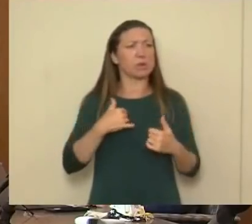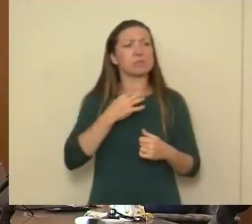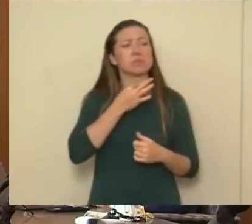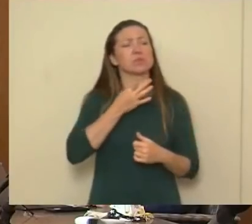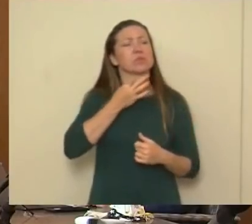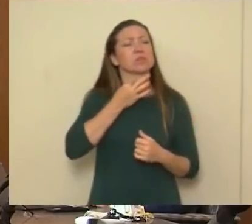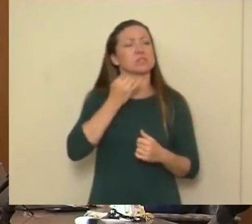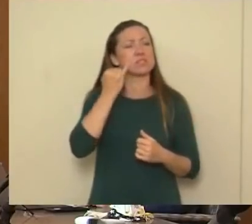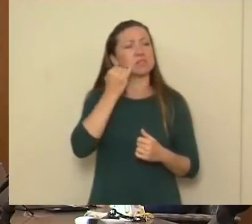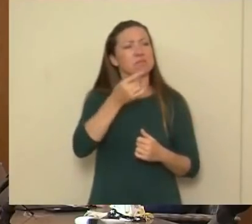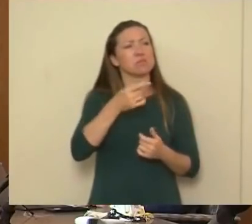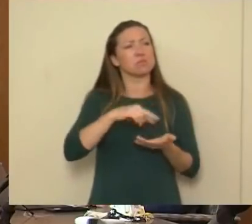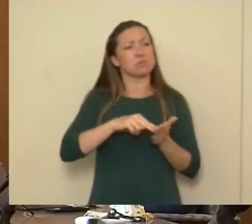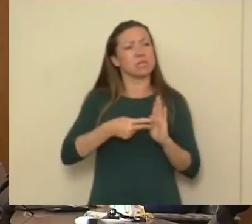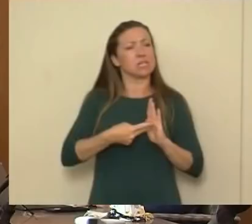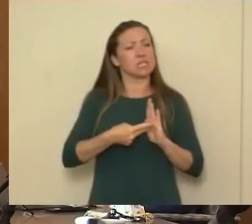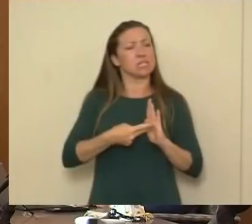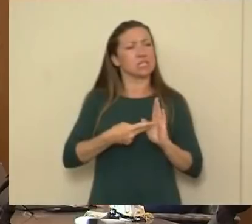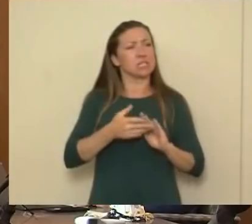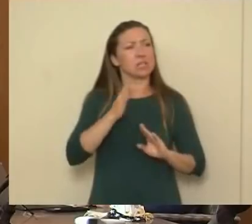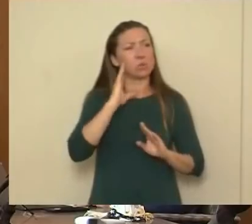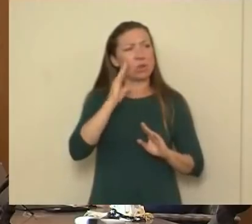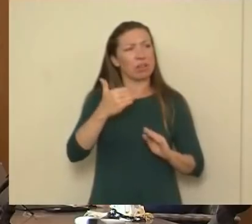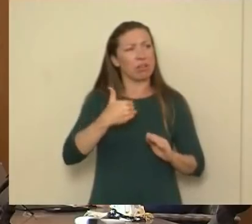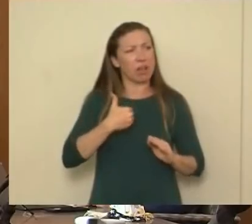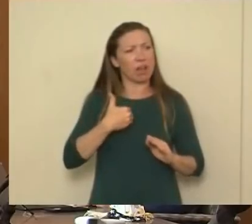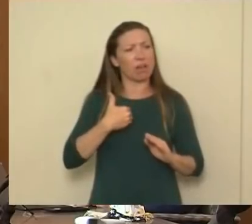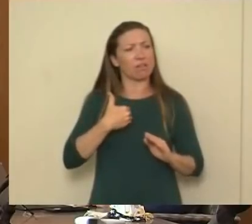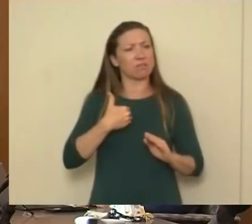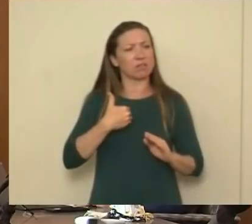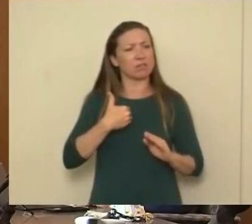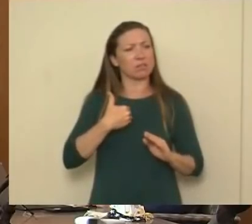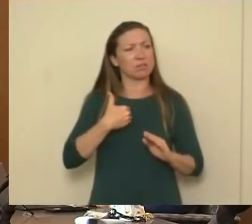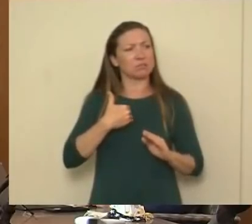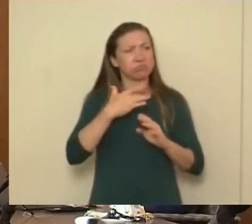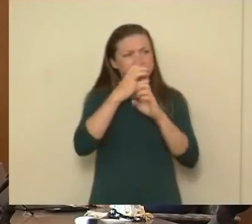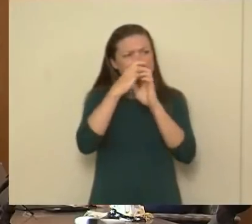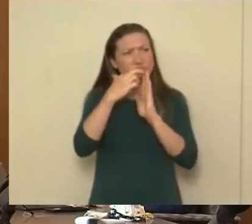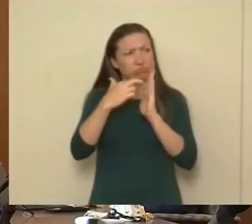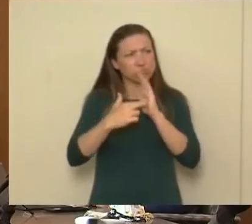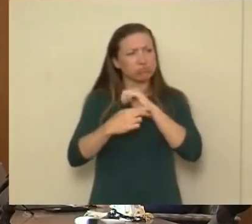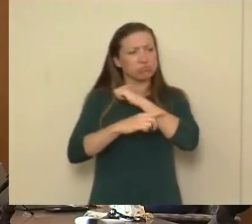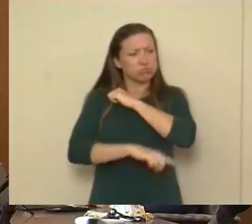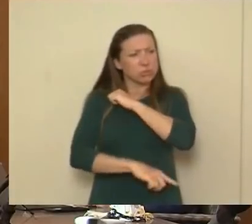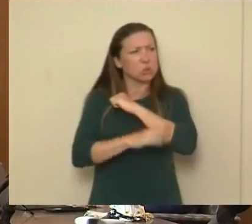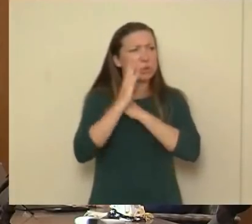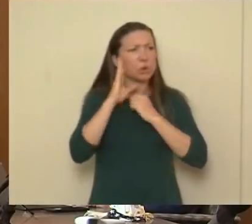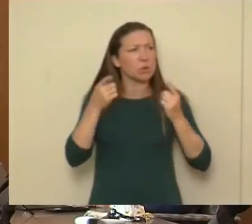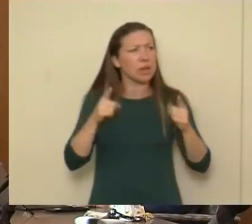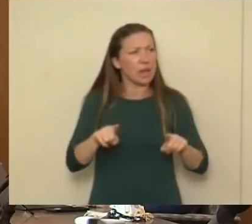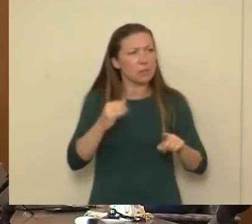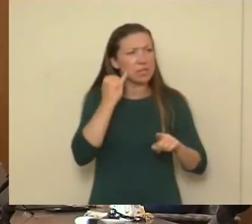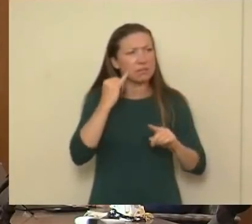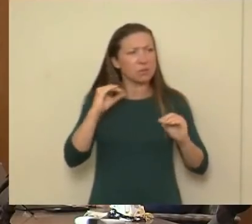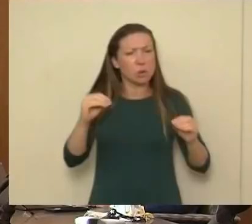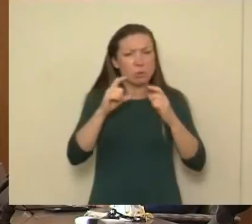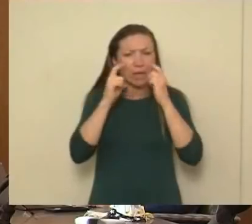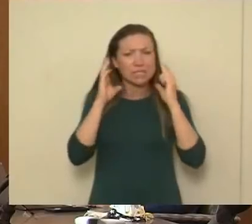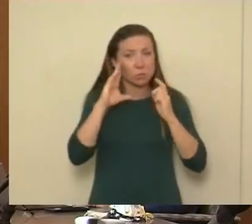that there's going to be sanctions. What are they going to be if someone's not wearing a mask? Are they going to receive a ticket? And